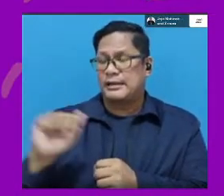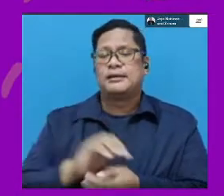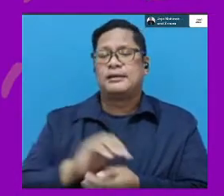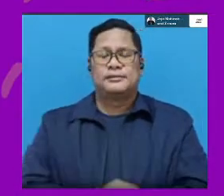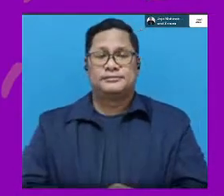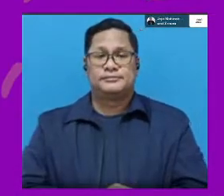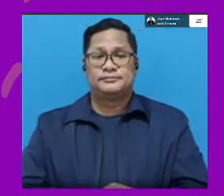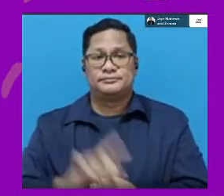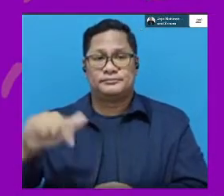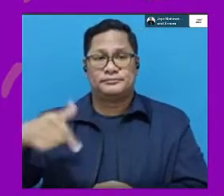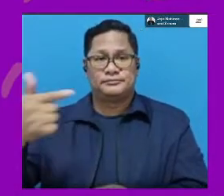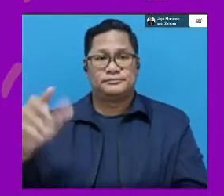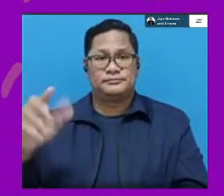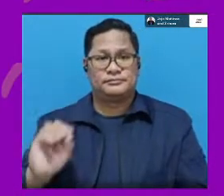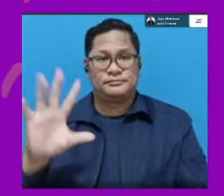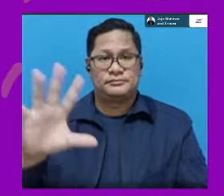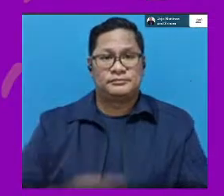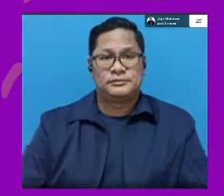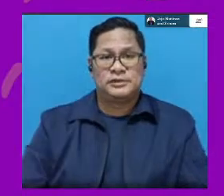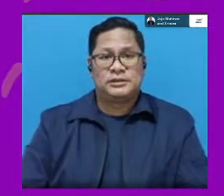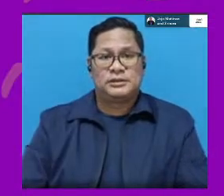Next slide, please.